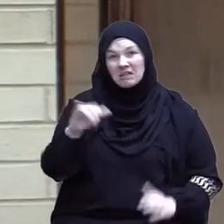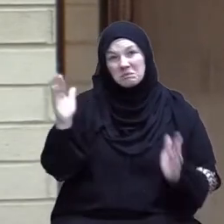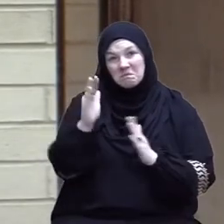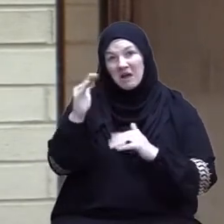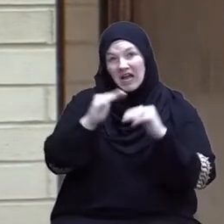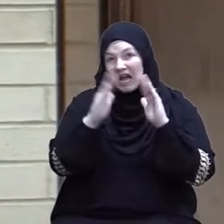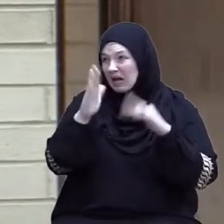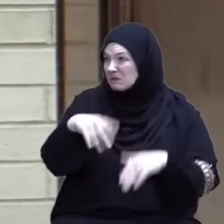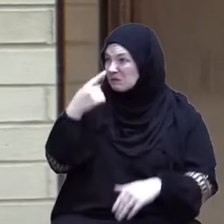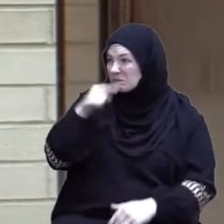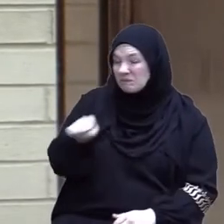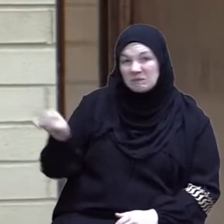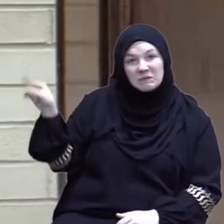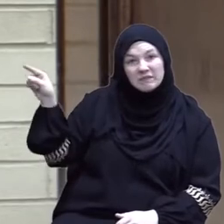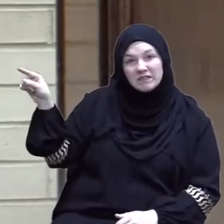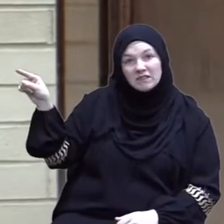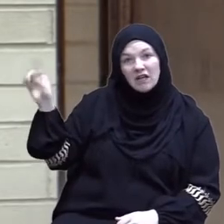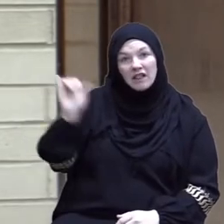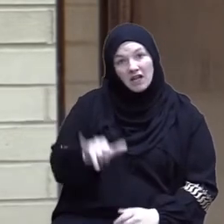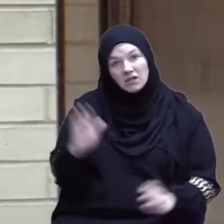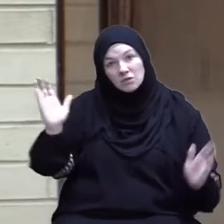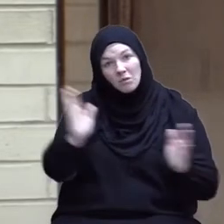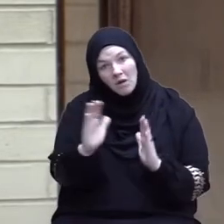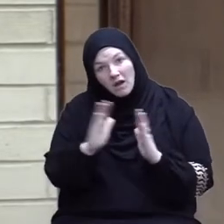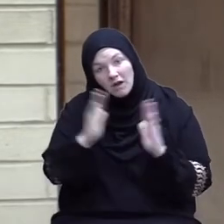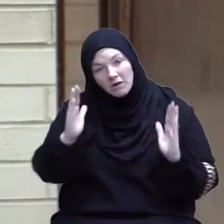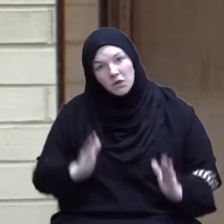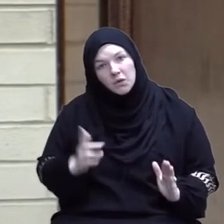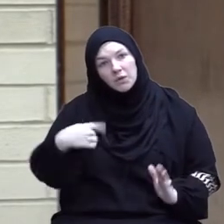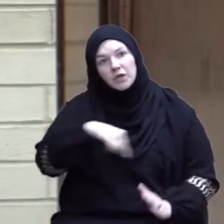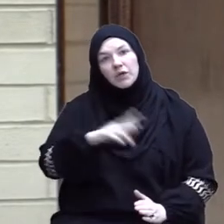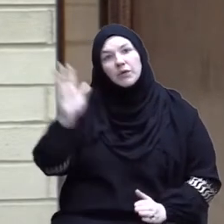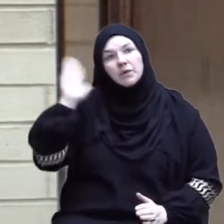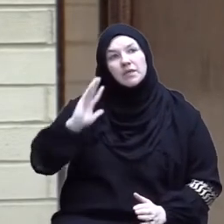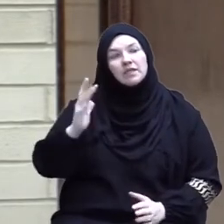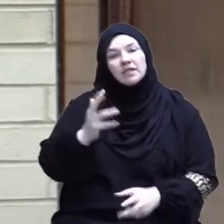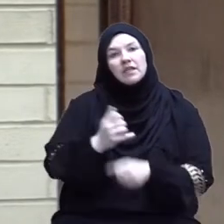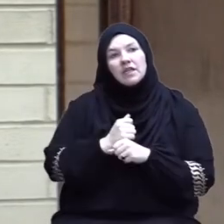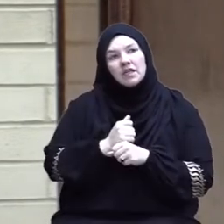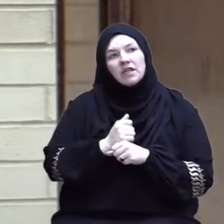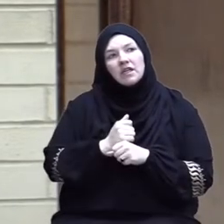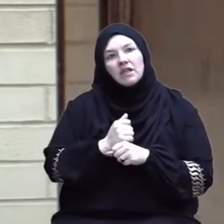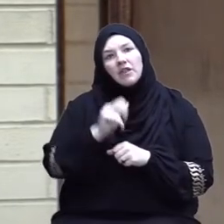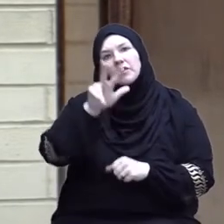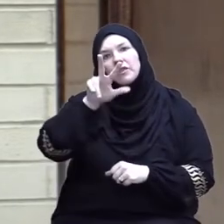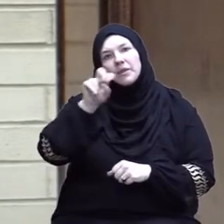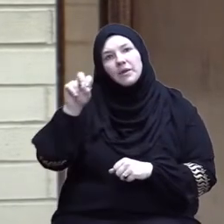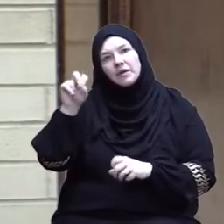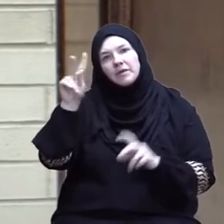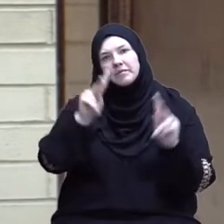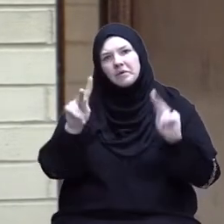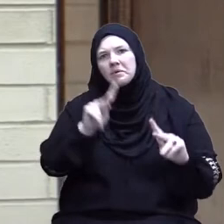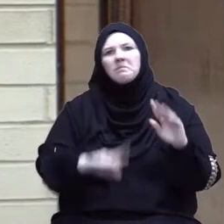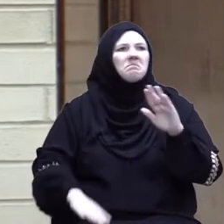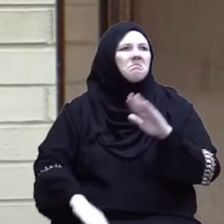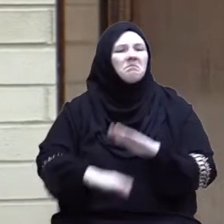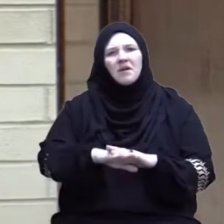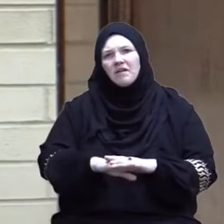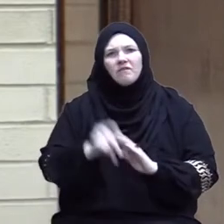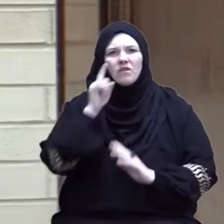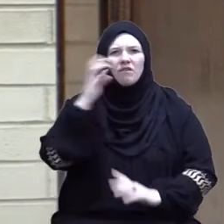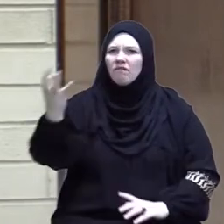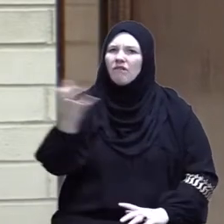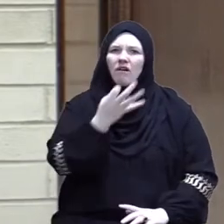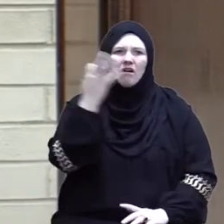small house. In that small house, we used to get 30 people maximum for a